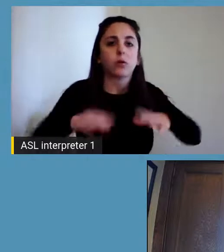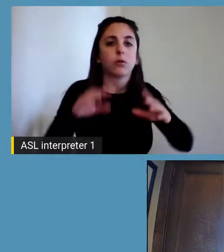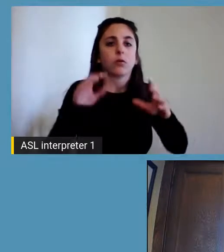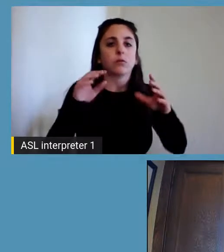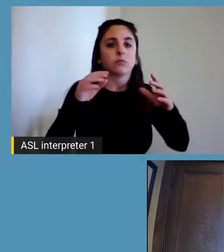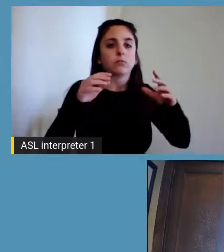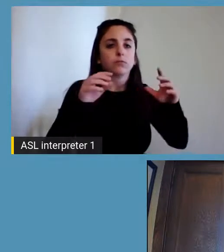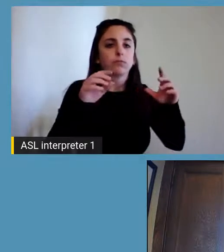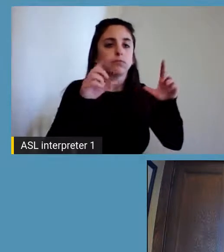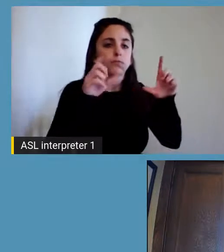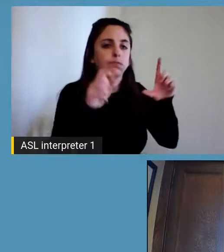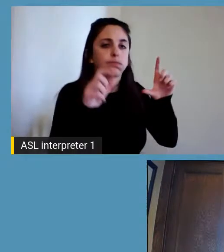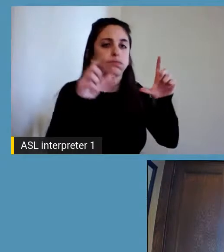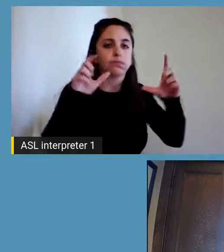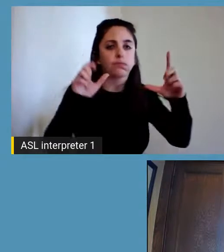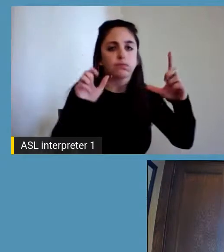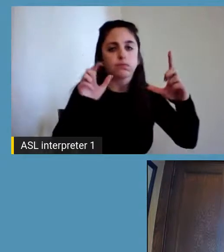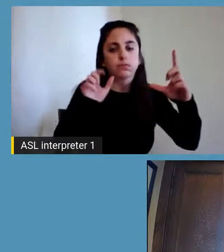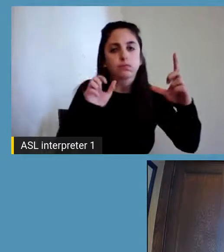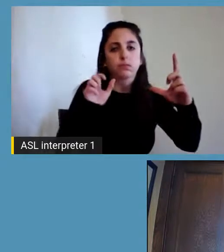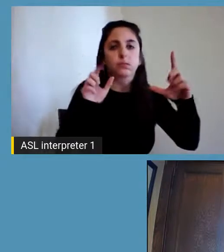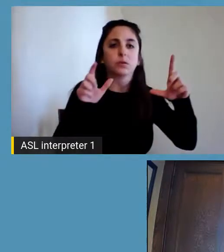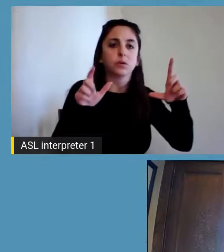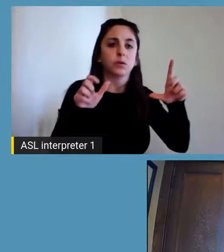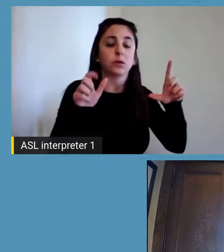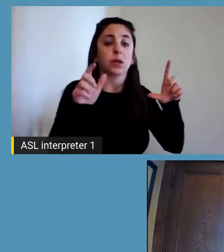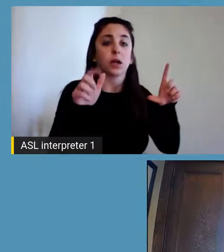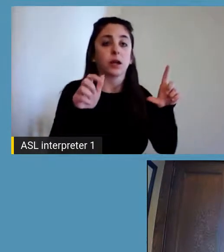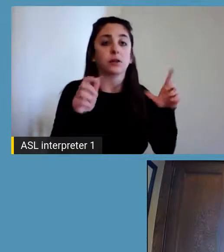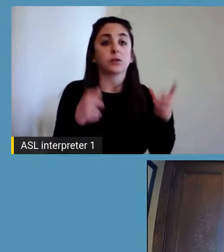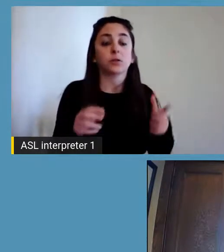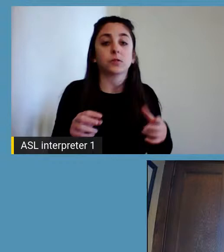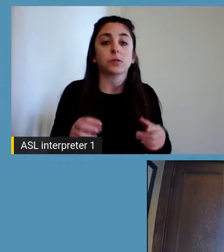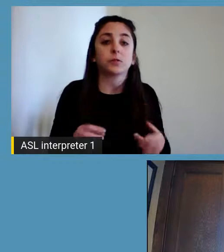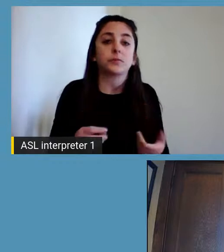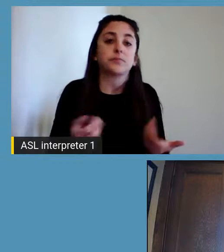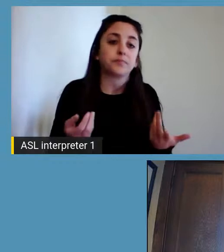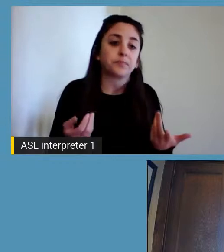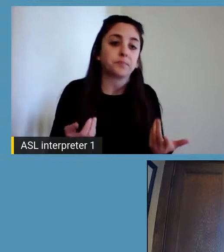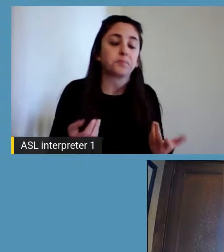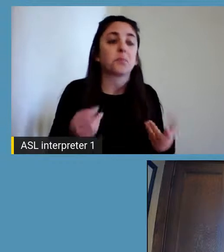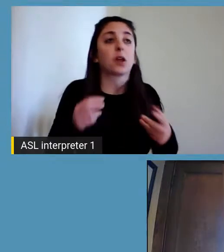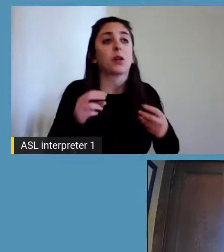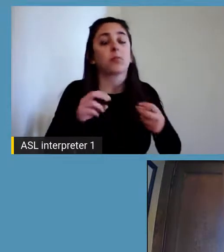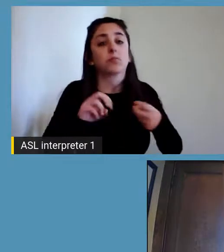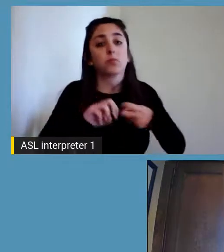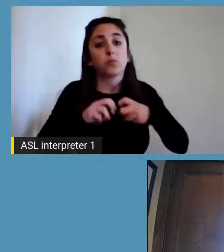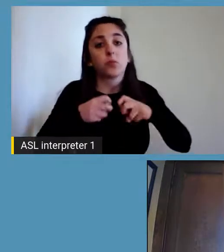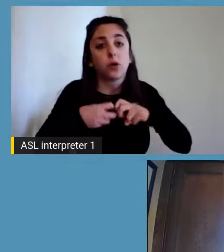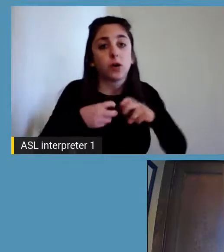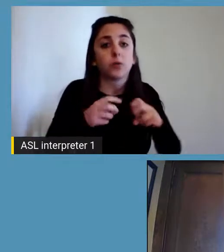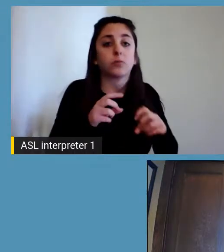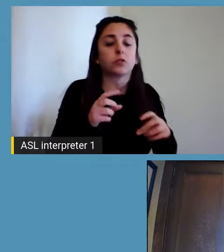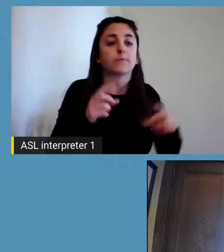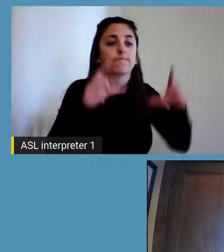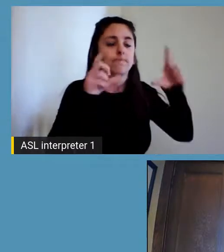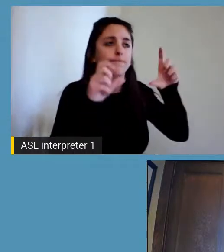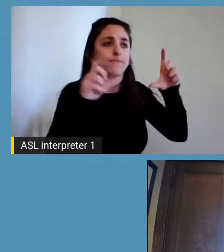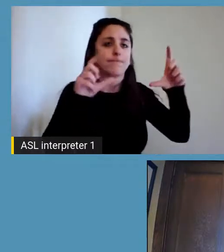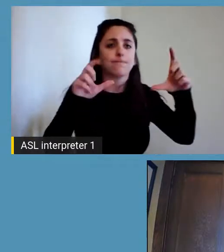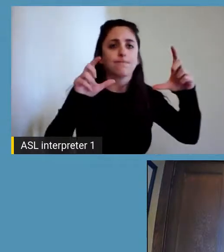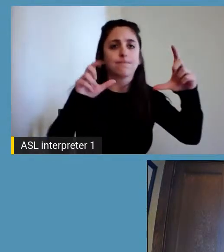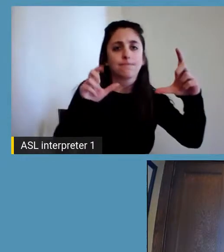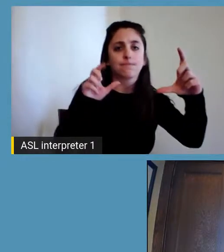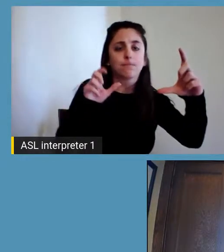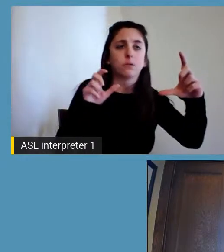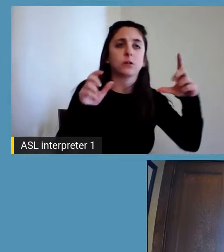object or a blurb of fashion versus an actual pattern, flat pattern piece.